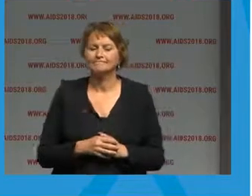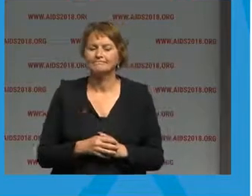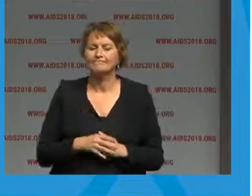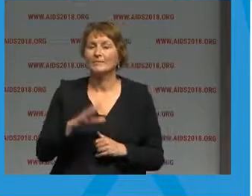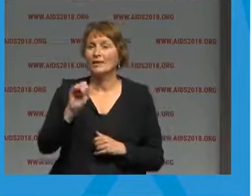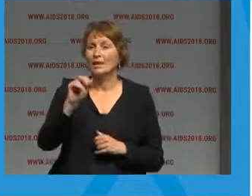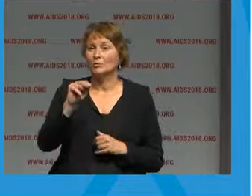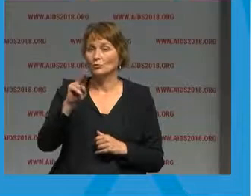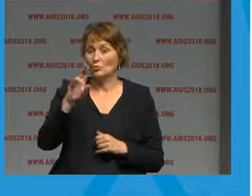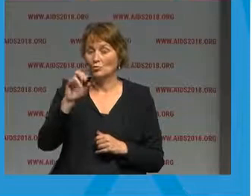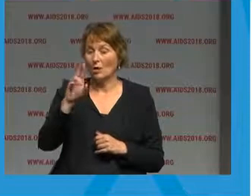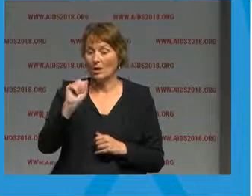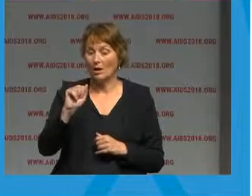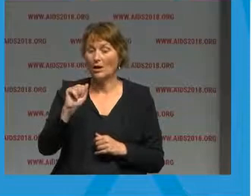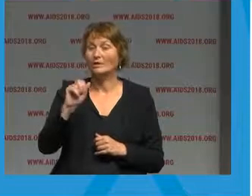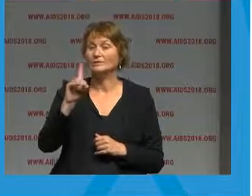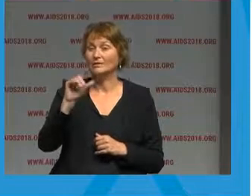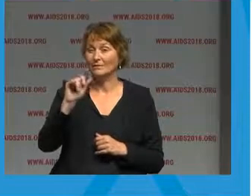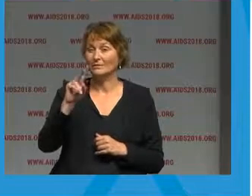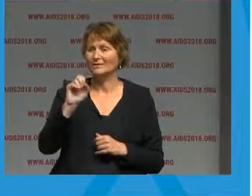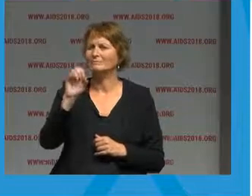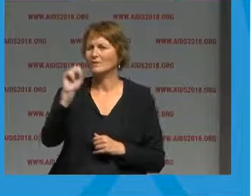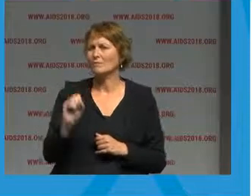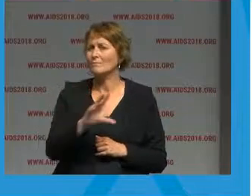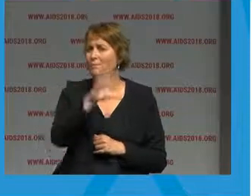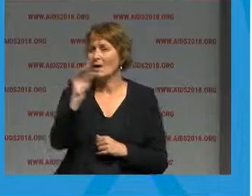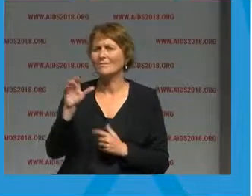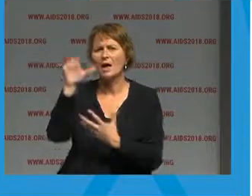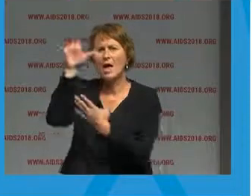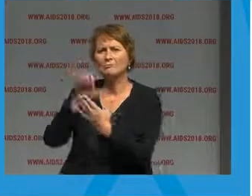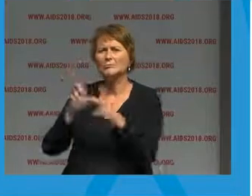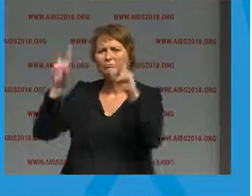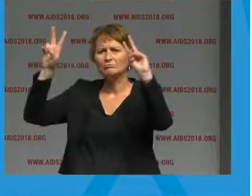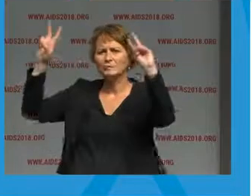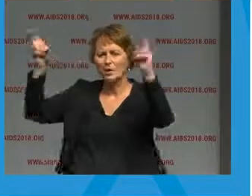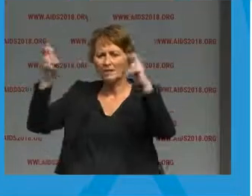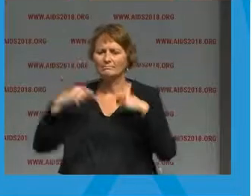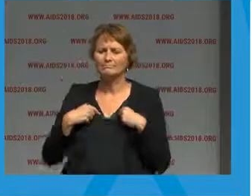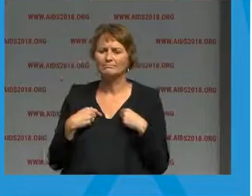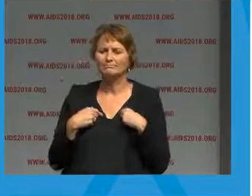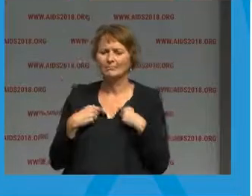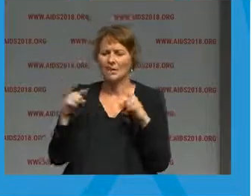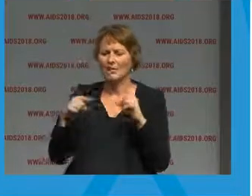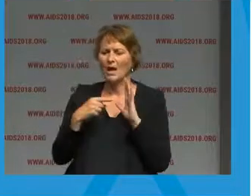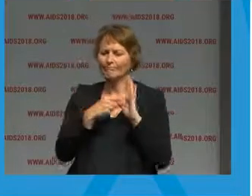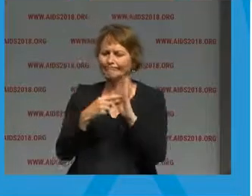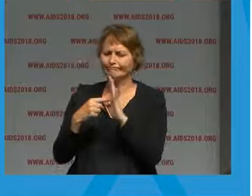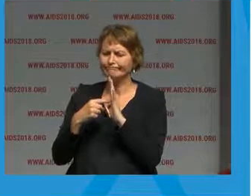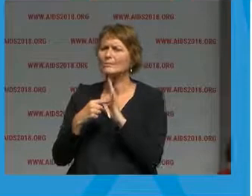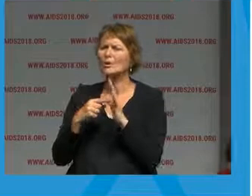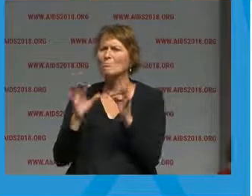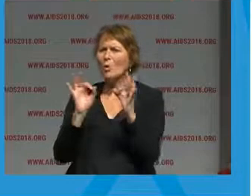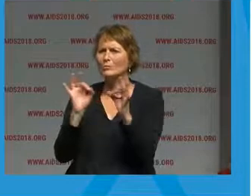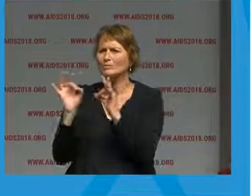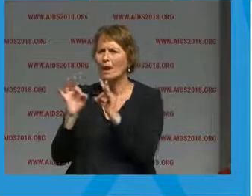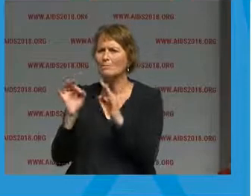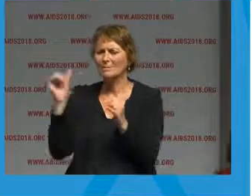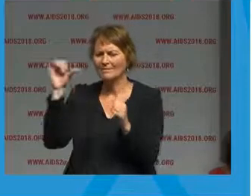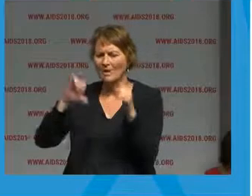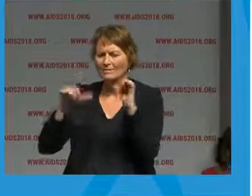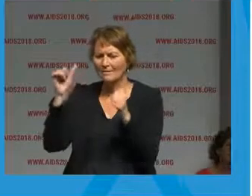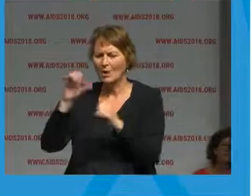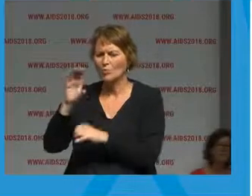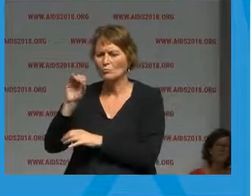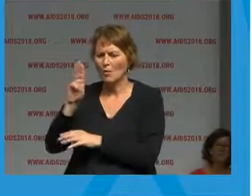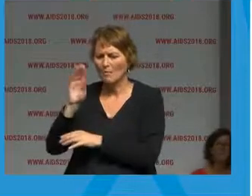Anura David of South Africa for her abstract entitled Evaluation of a Prototype COBAS MTB Assay for use on the